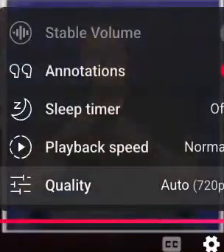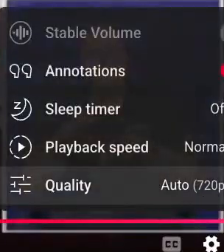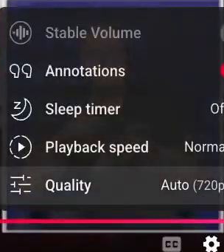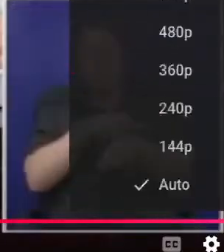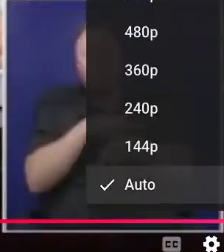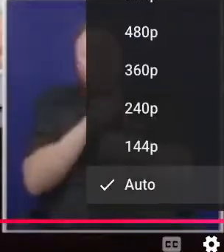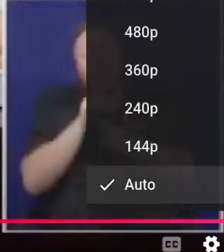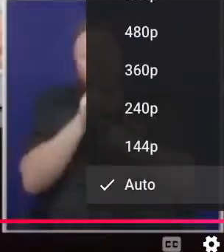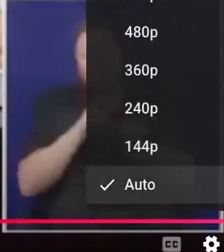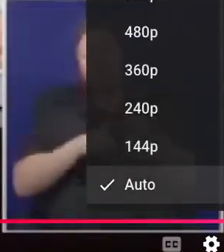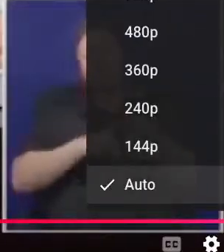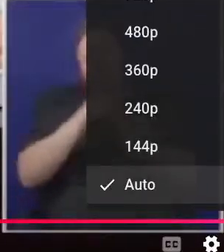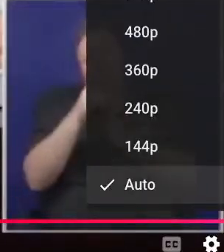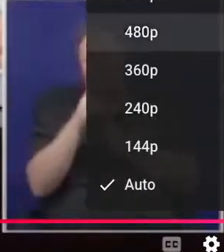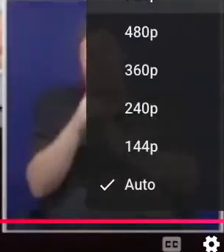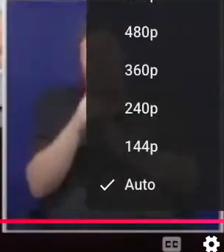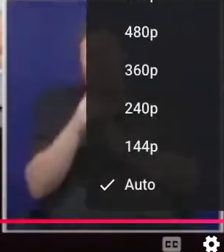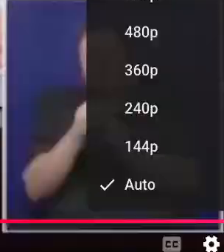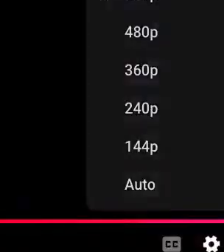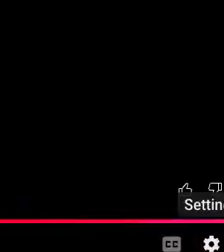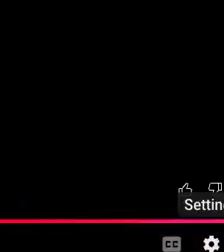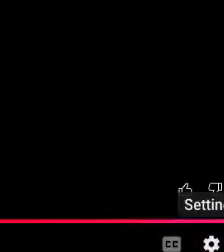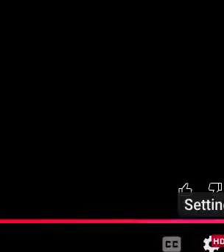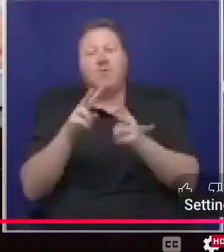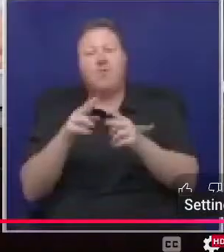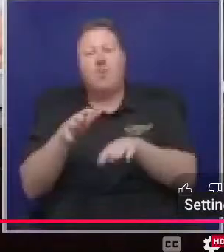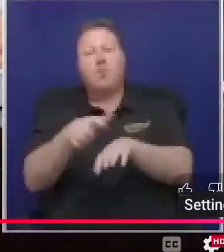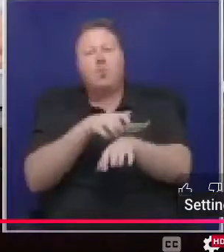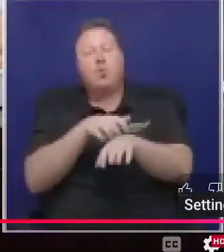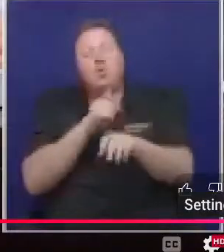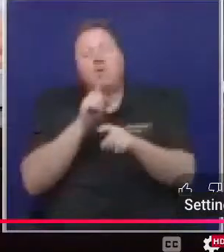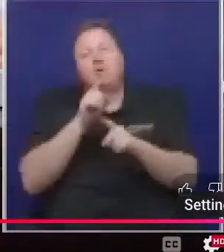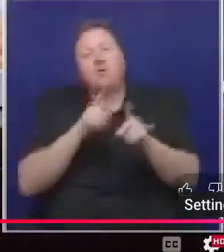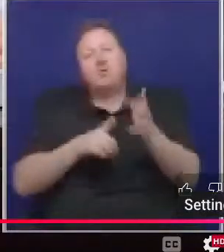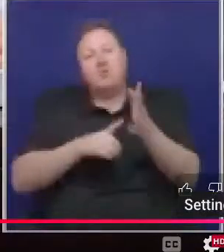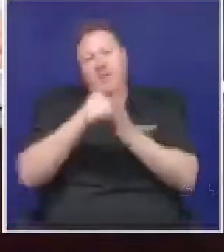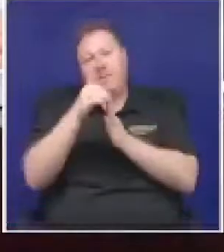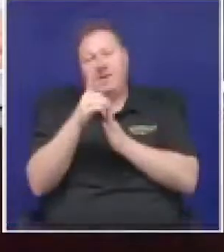convene the National Land Indaba